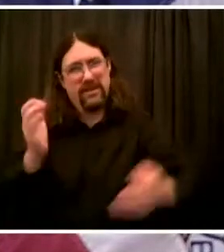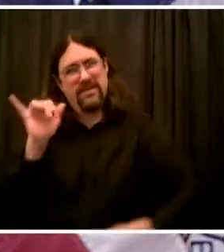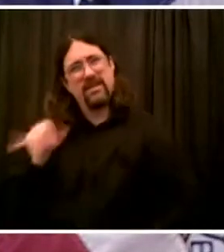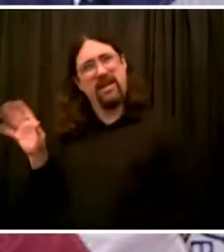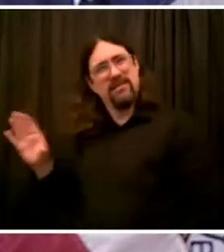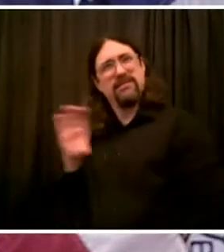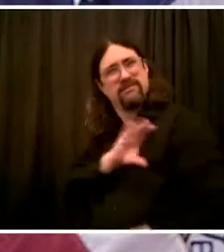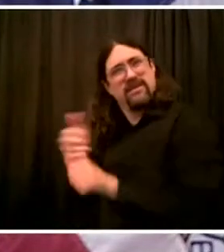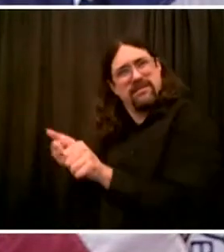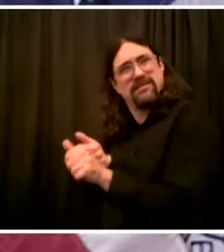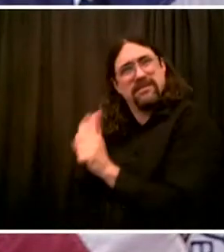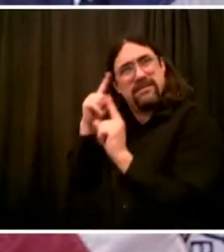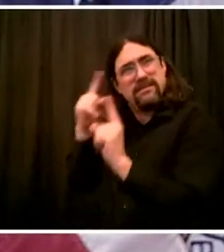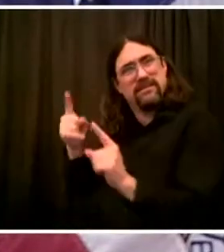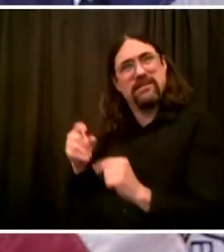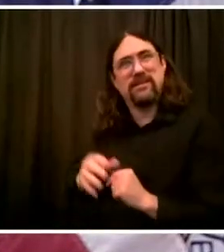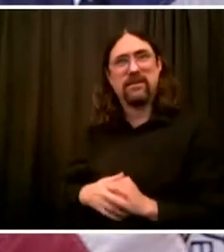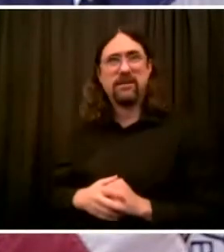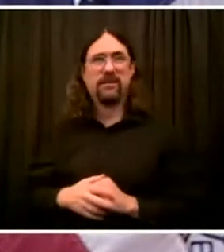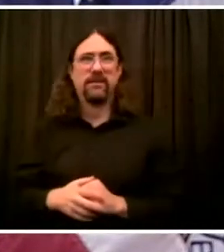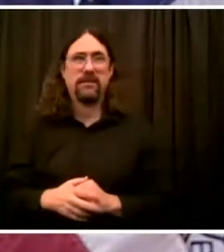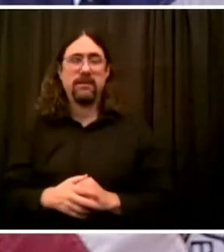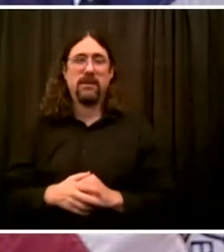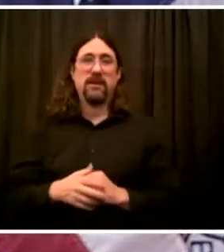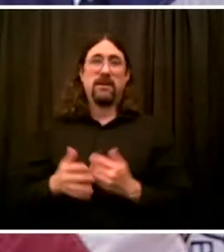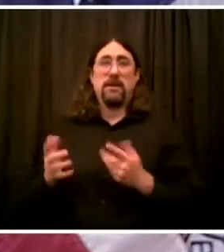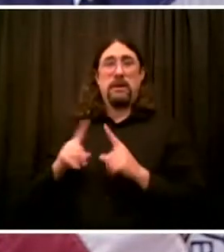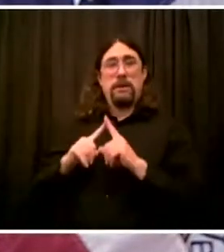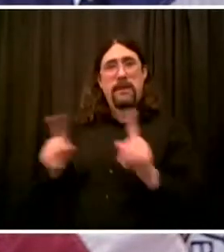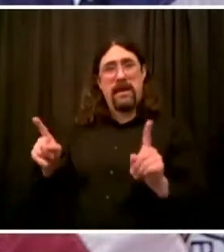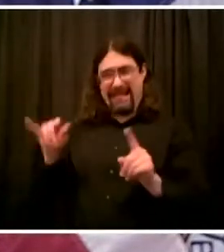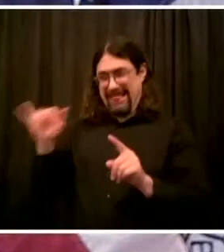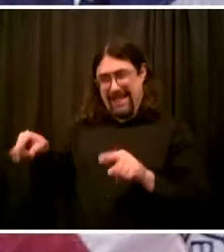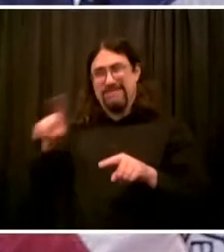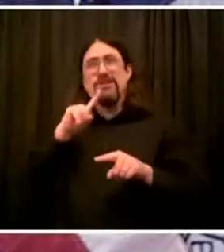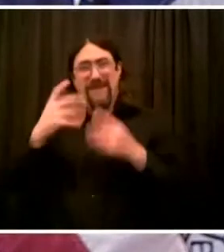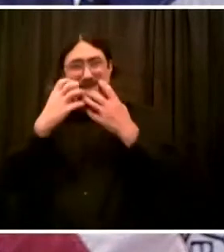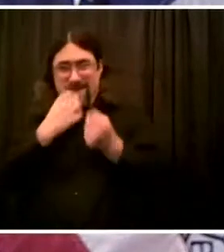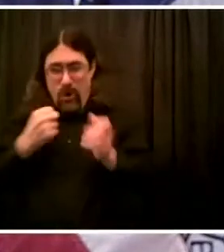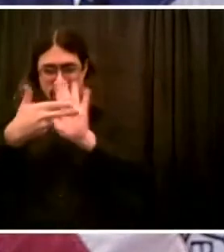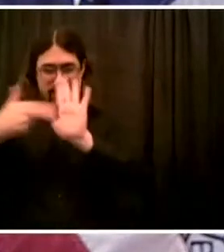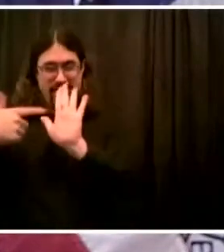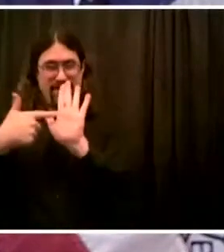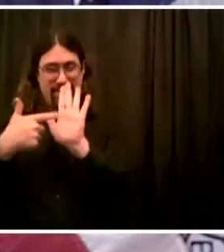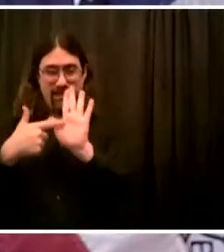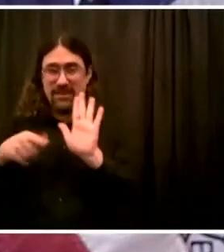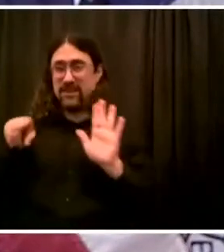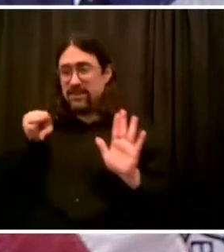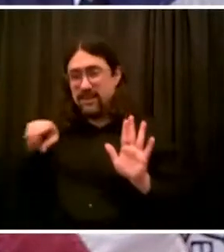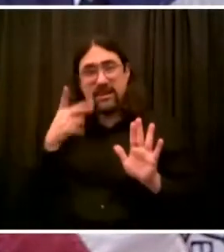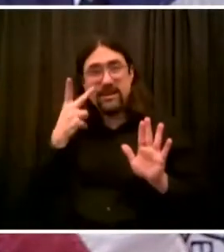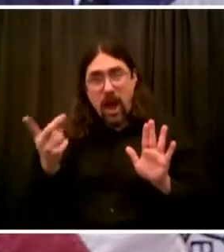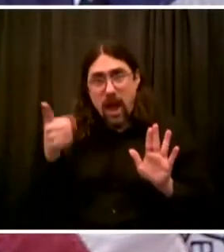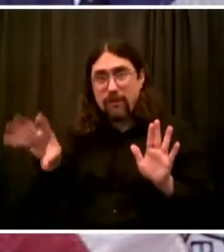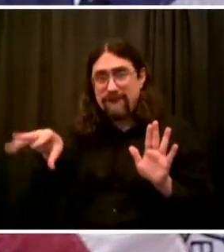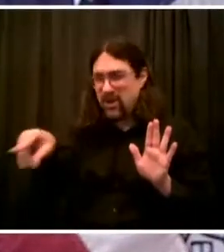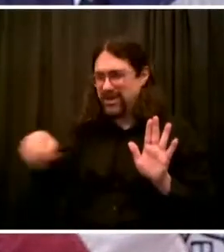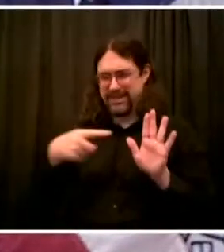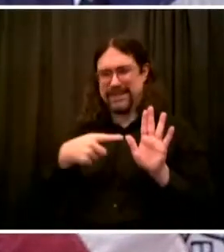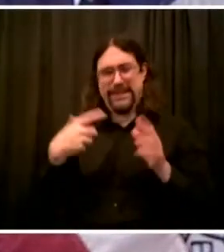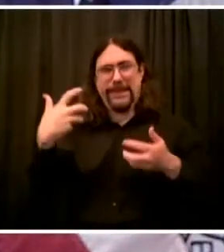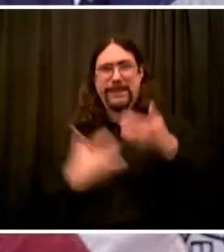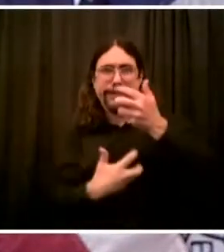de-escalation. And we have to do better. And it's my responsibility and the Commissioner's responsibility to find that path forward, and we will. And I